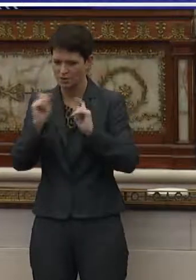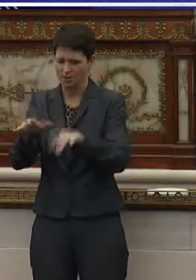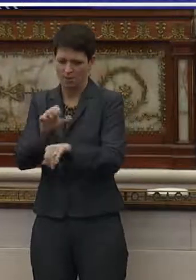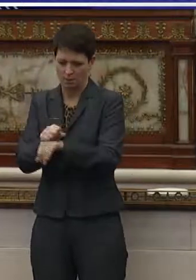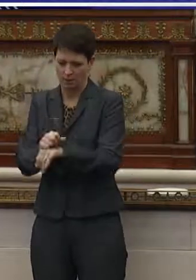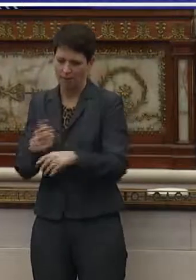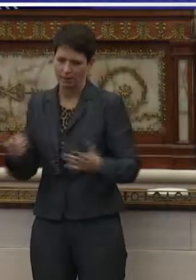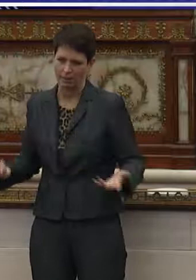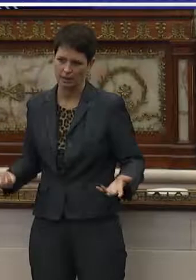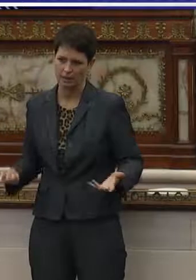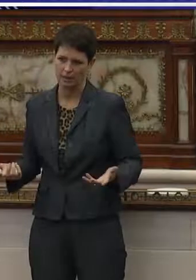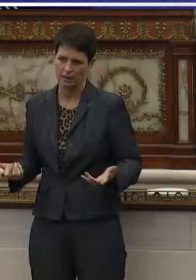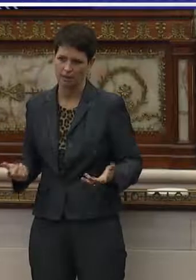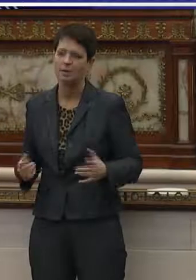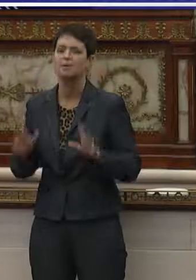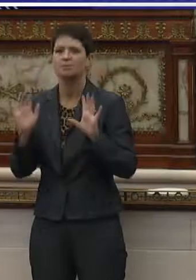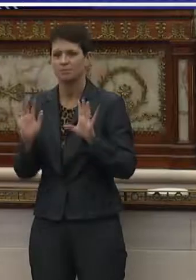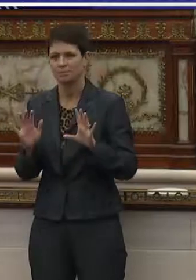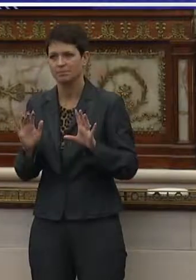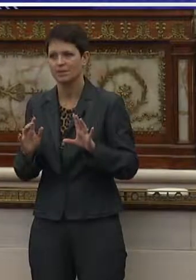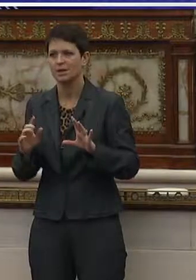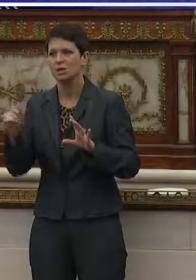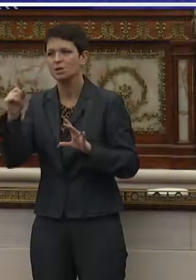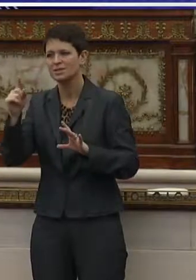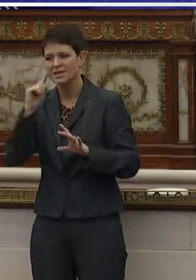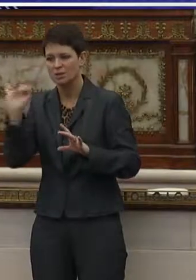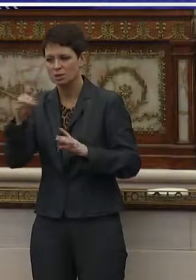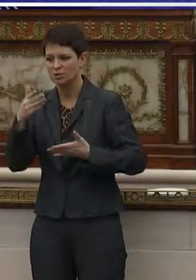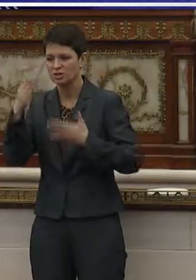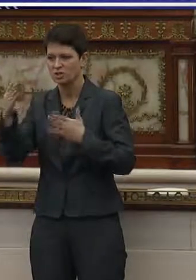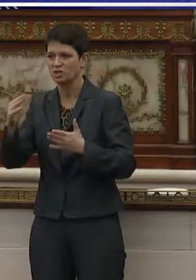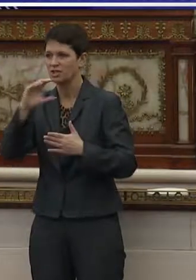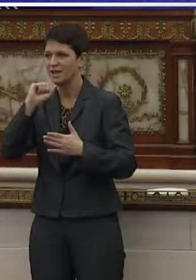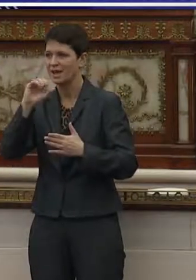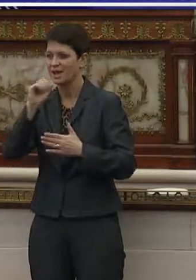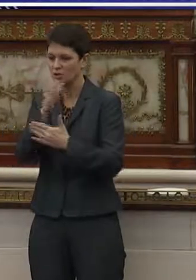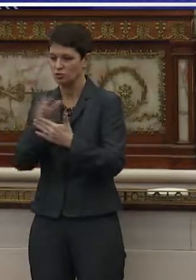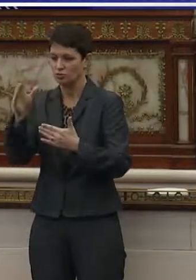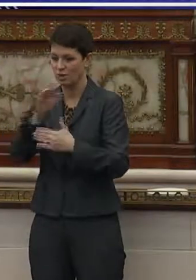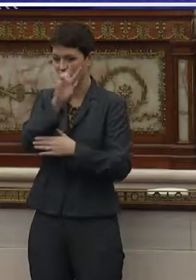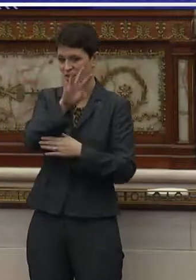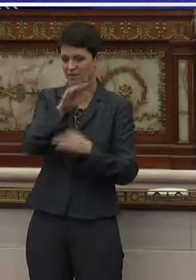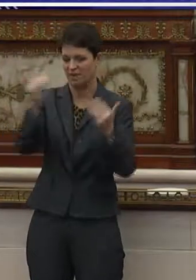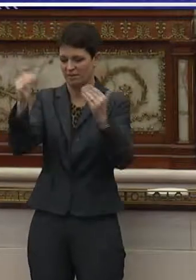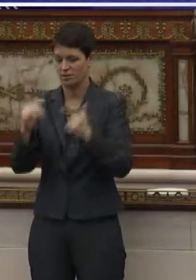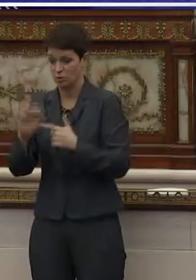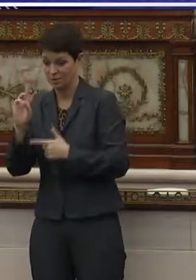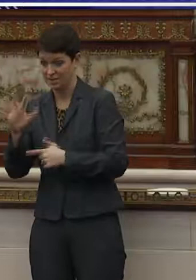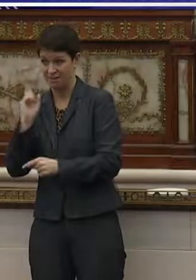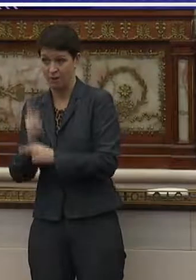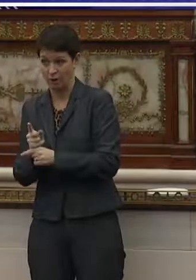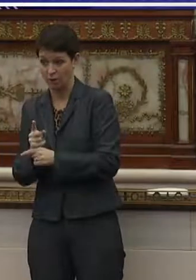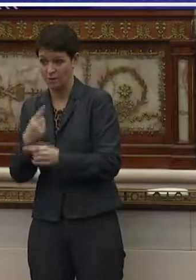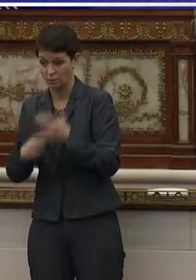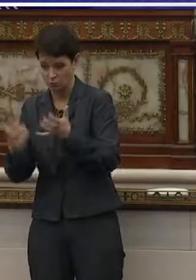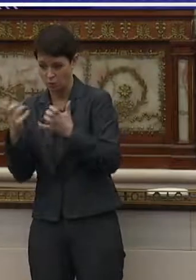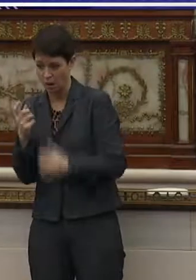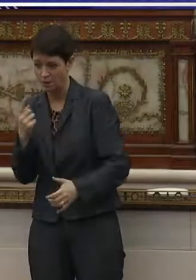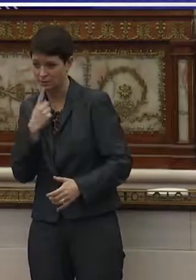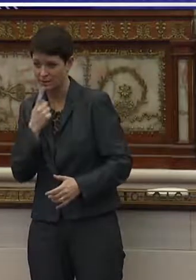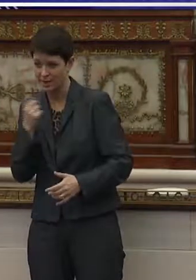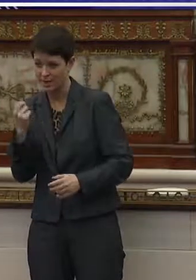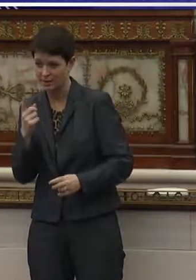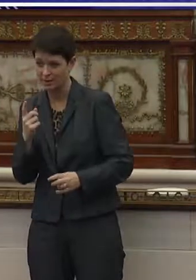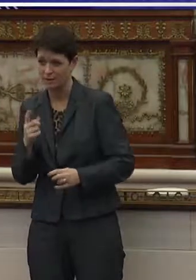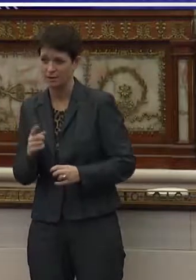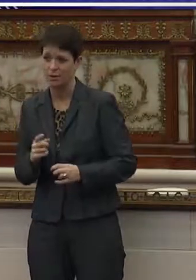appointment. So it sounds like you're suggesting that we just lower the age range from 75 to 65. Is that what you're saying? Or are you saying that we should open